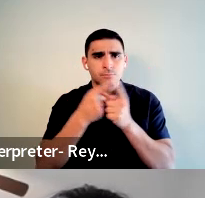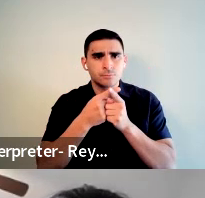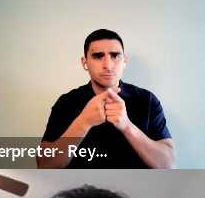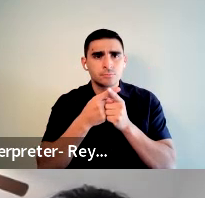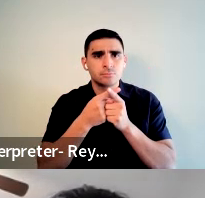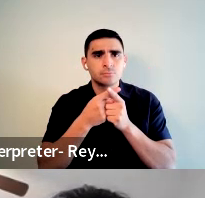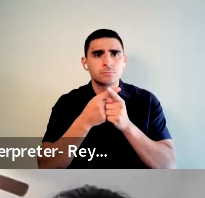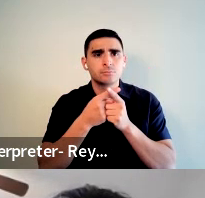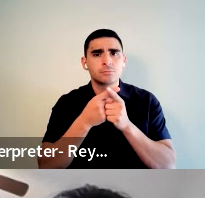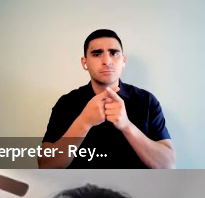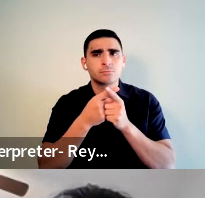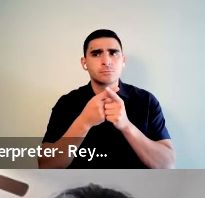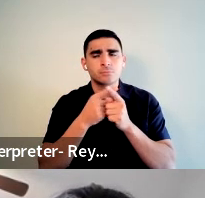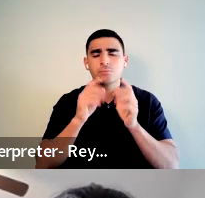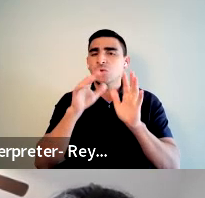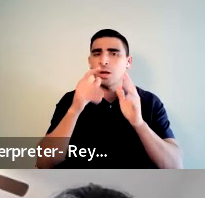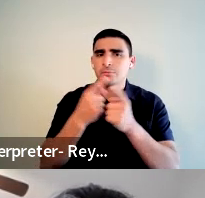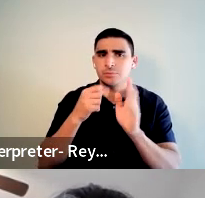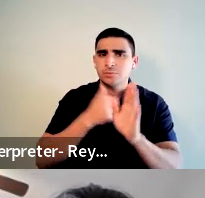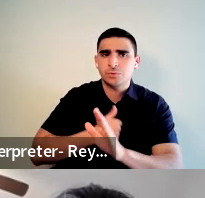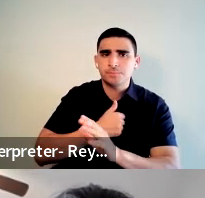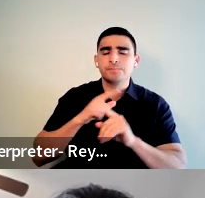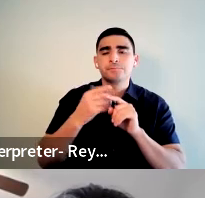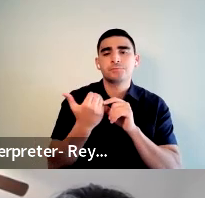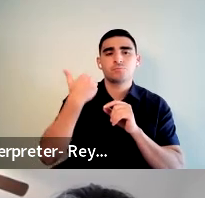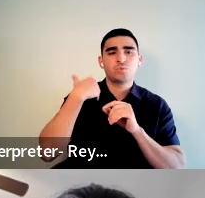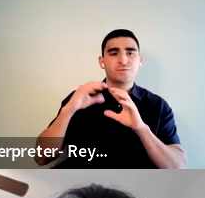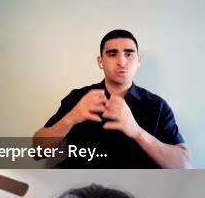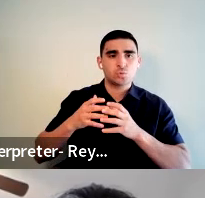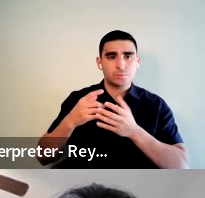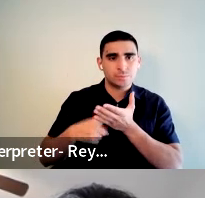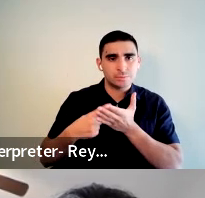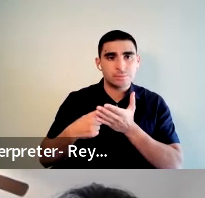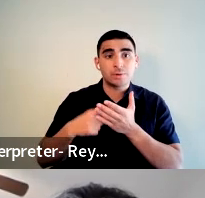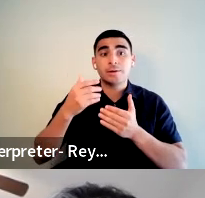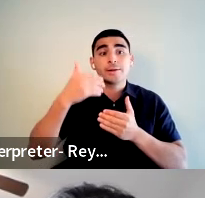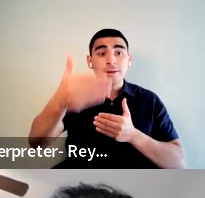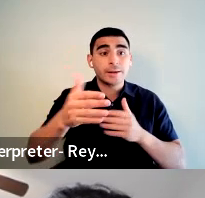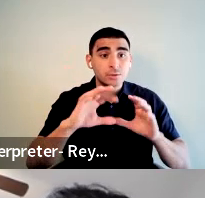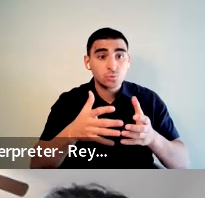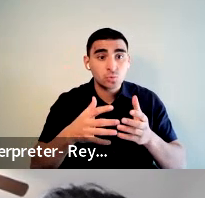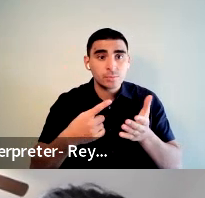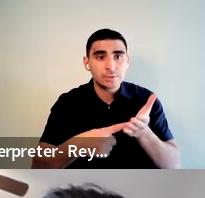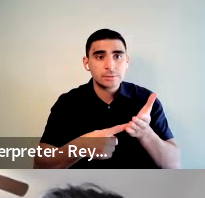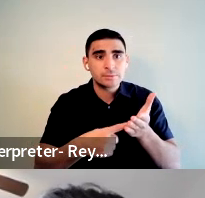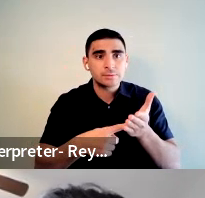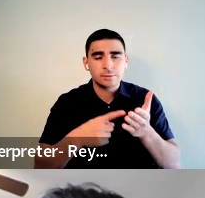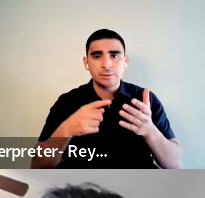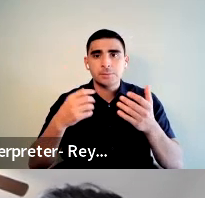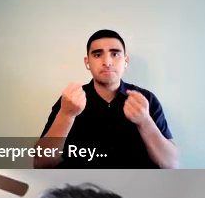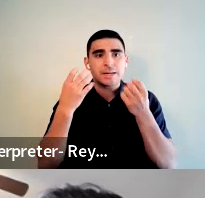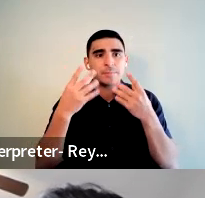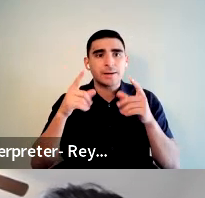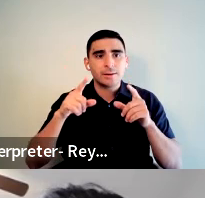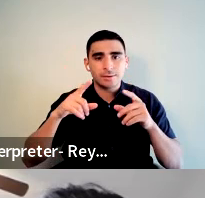previous group's conversations and what I'm guessing will be the next group's conversations as well. There's so many intersections and overlaps